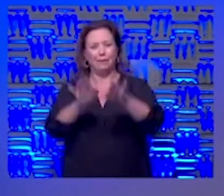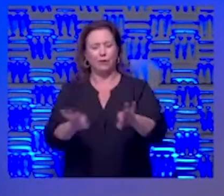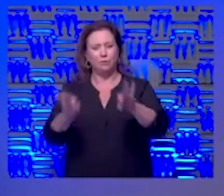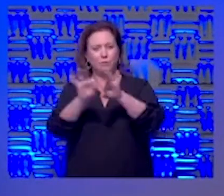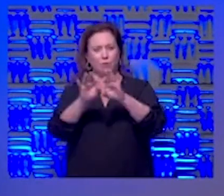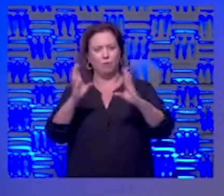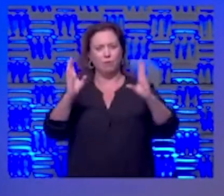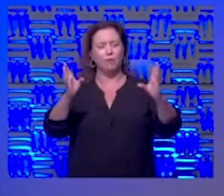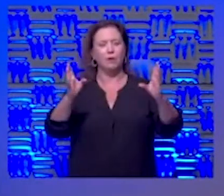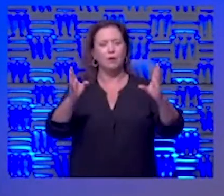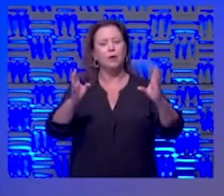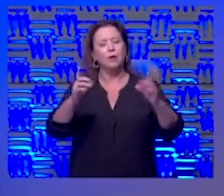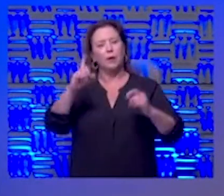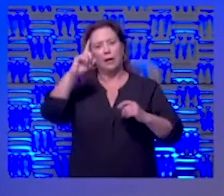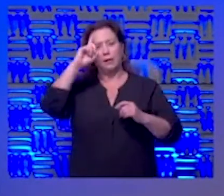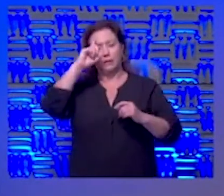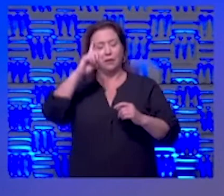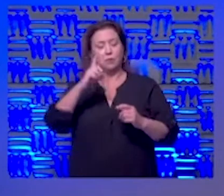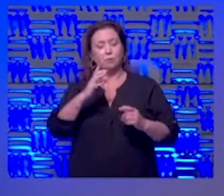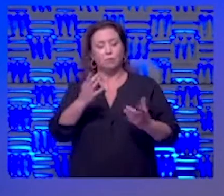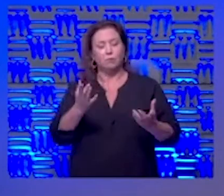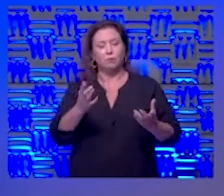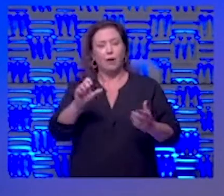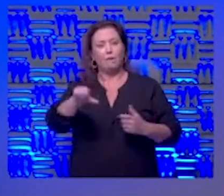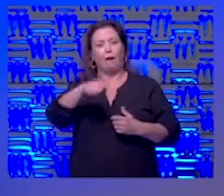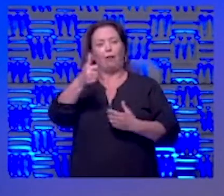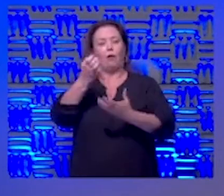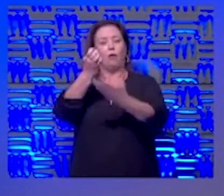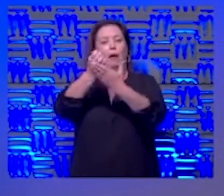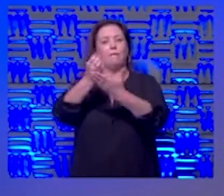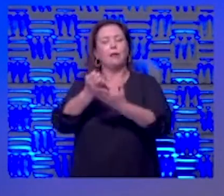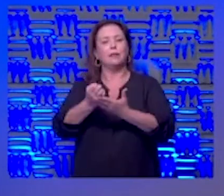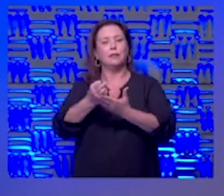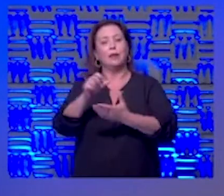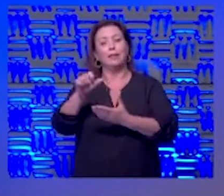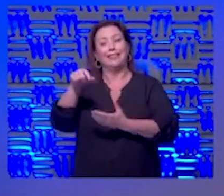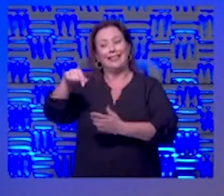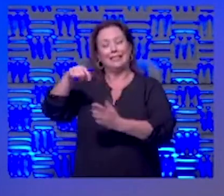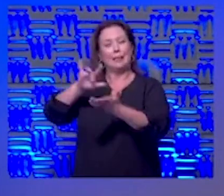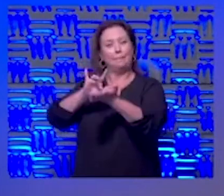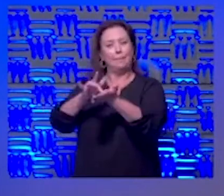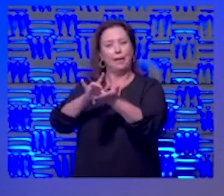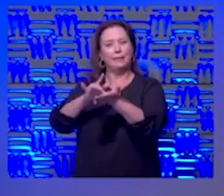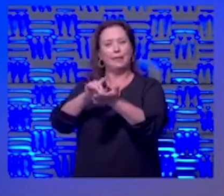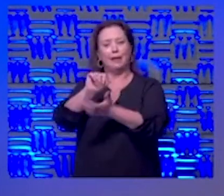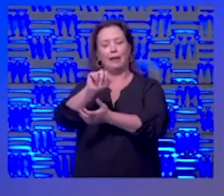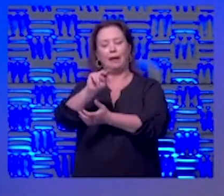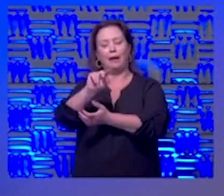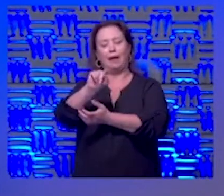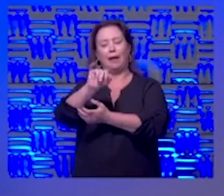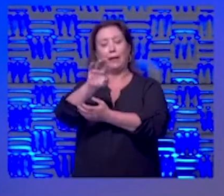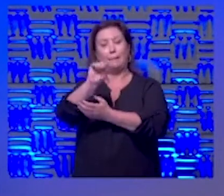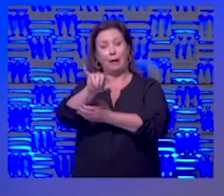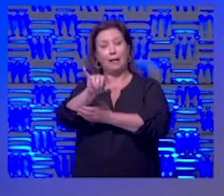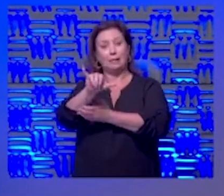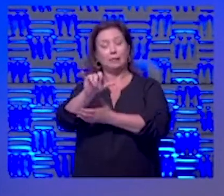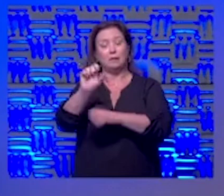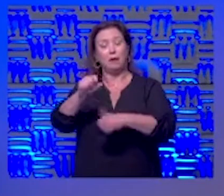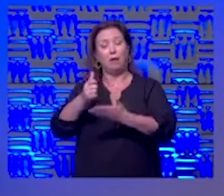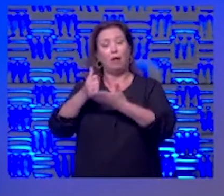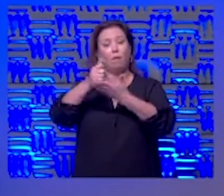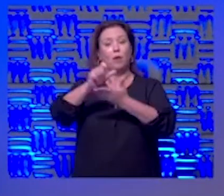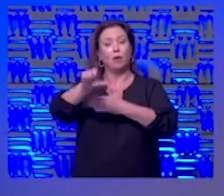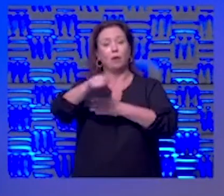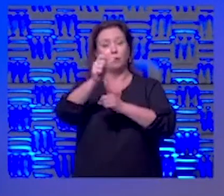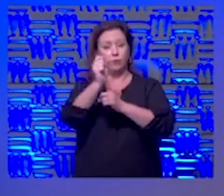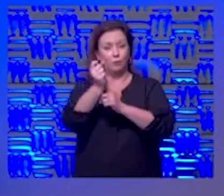I think it's probably promising. We have other evidence that these types of medications, these antibodies are helpful in other